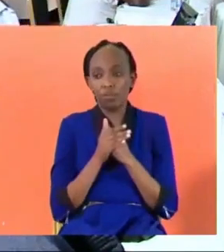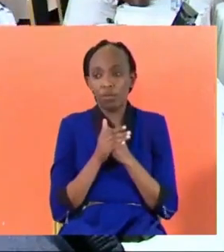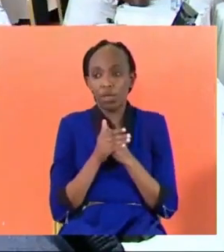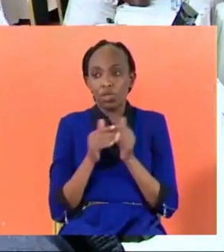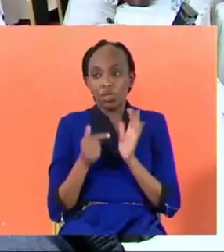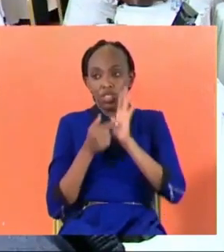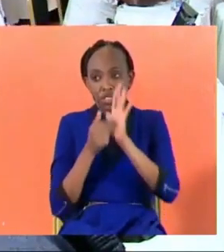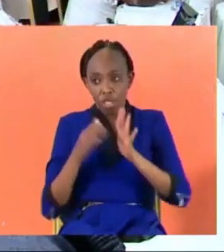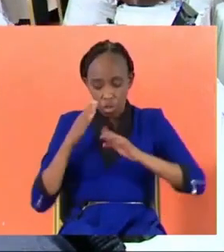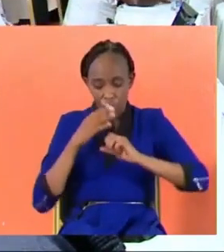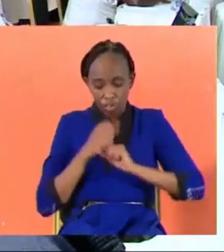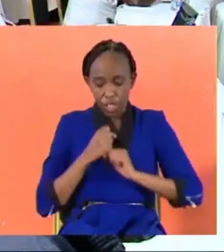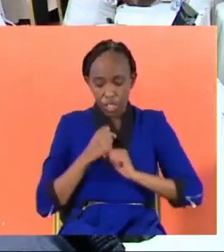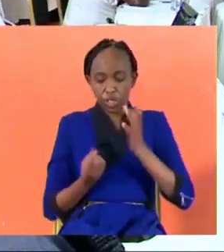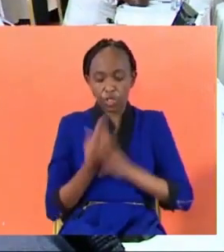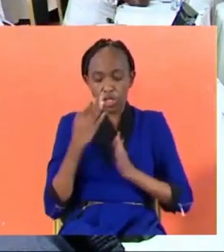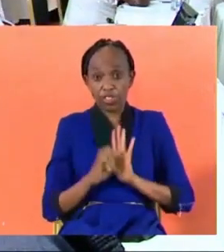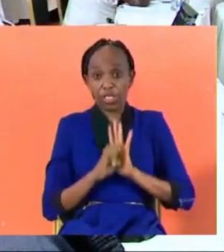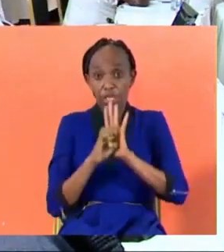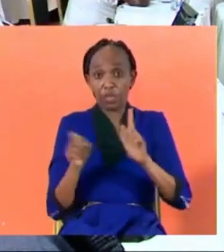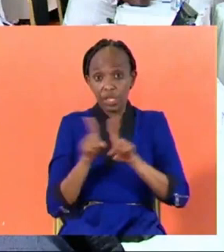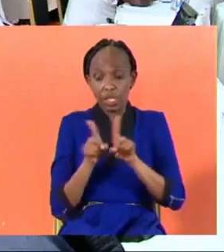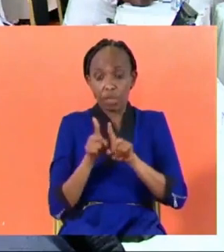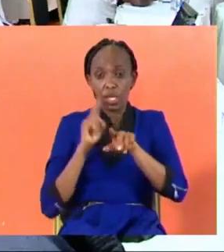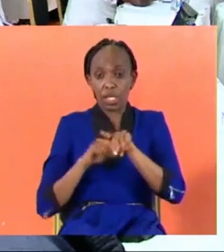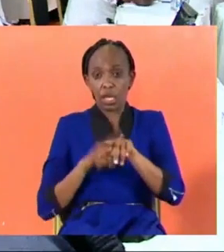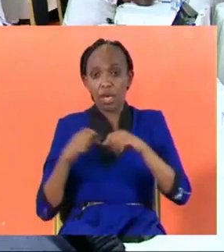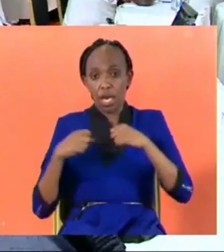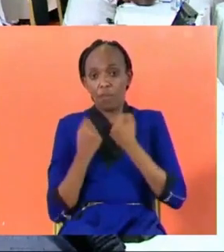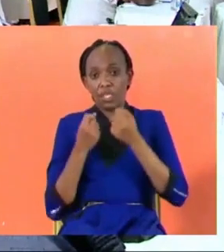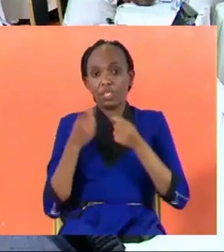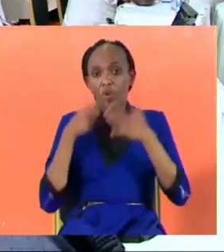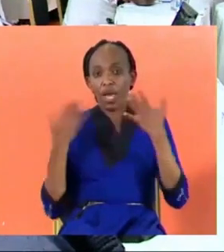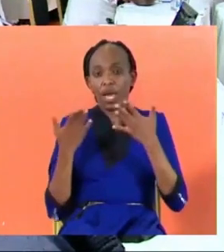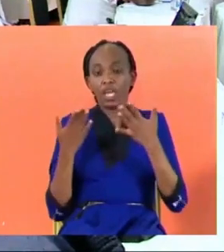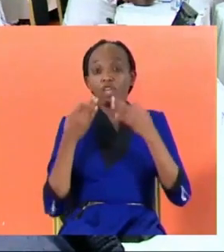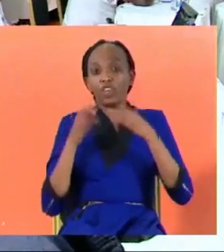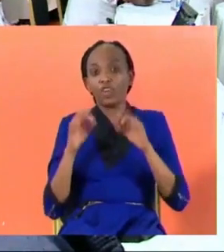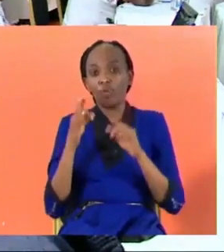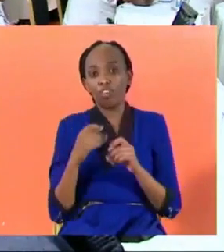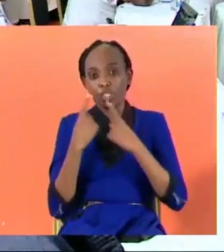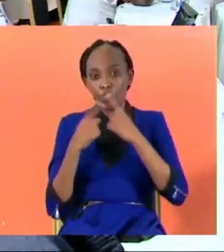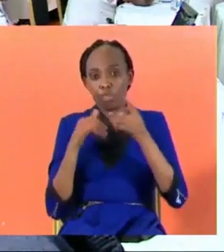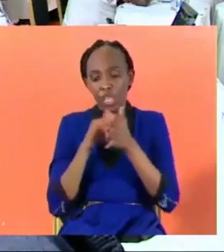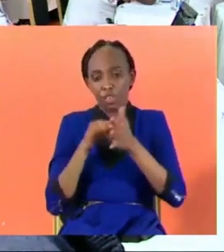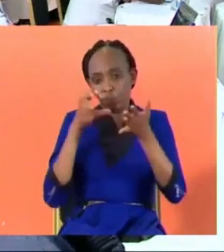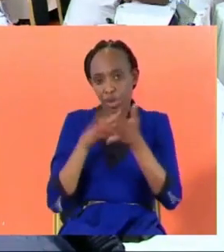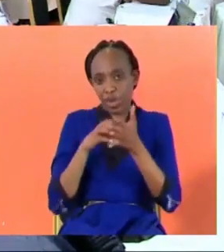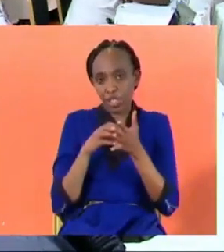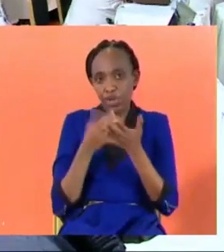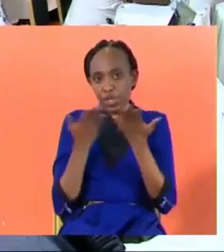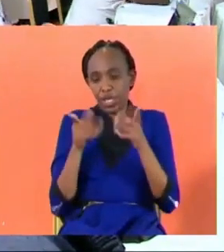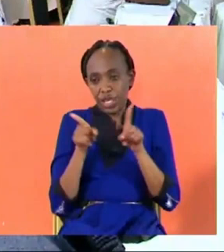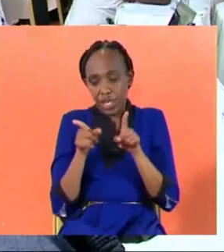revealing confidential sources, for instance, and also when it comes to freedom of speech, which has been an issue for them. And